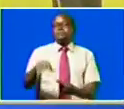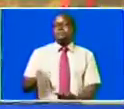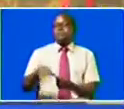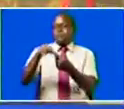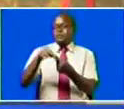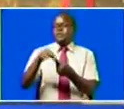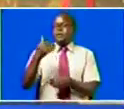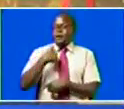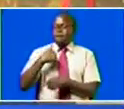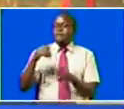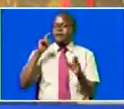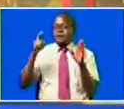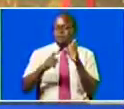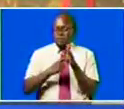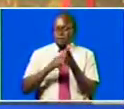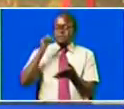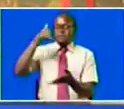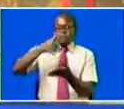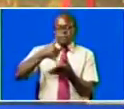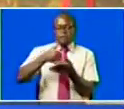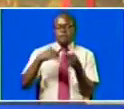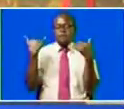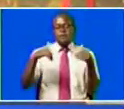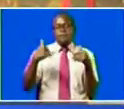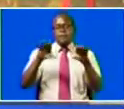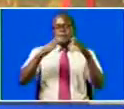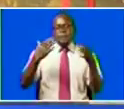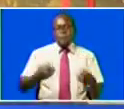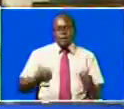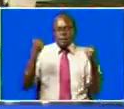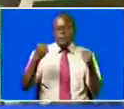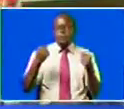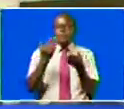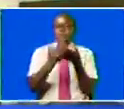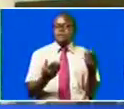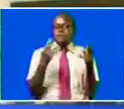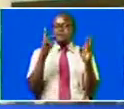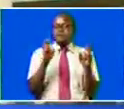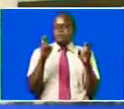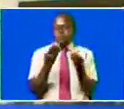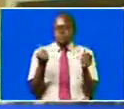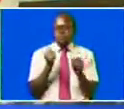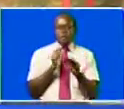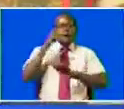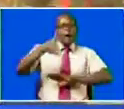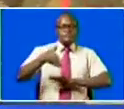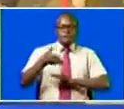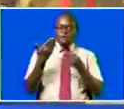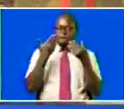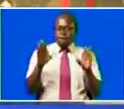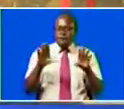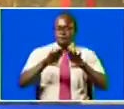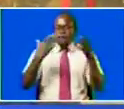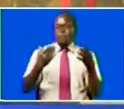having the right mindset to play in the World Cup. Of course, some of these issues will be dealt with after the World Cup, or they run the risk